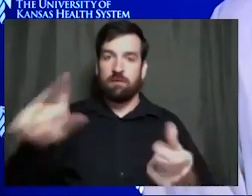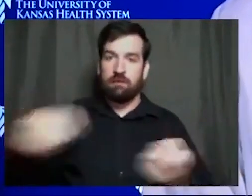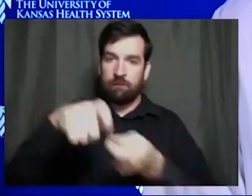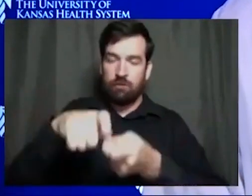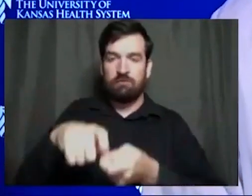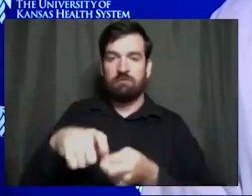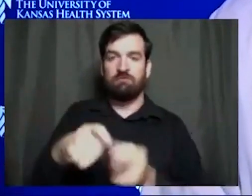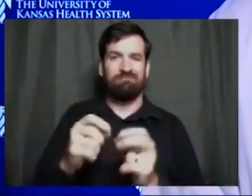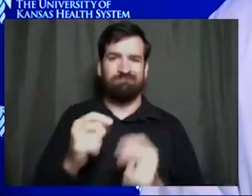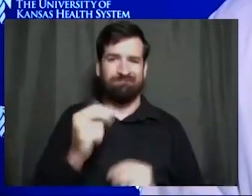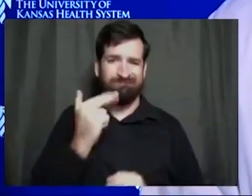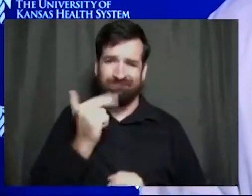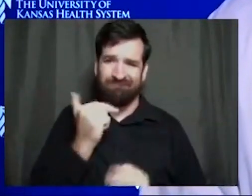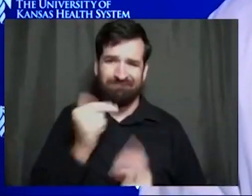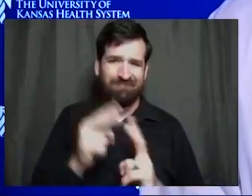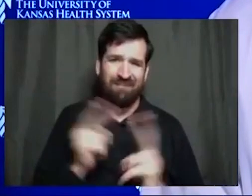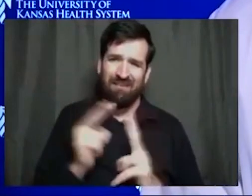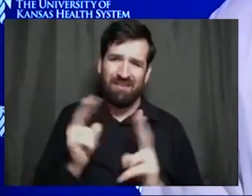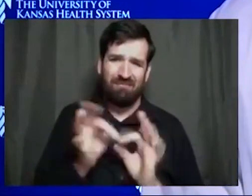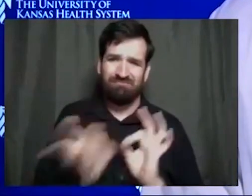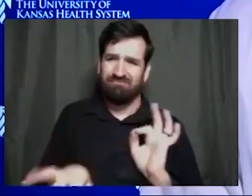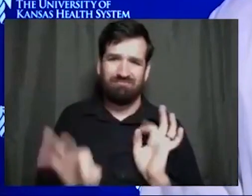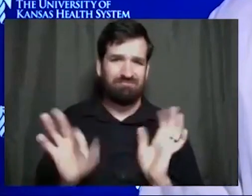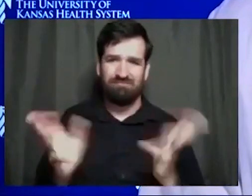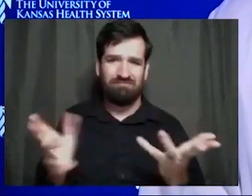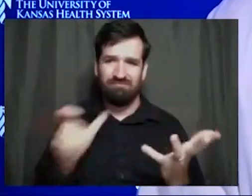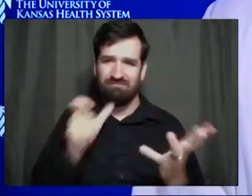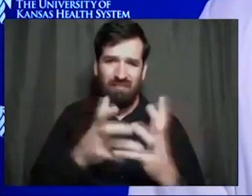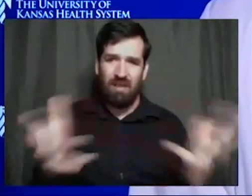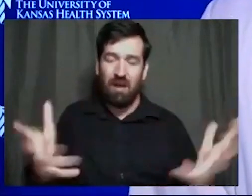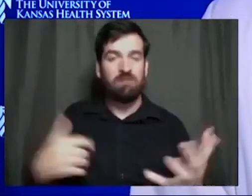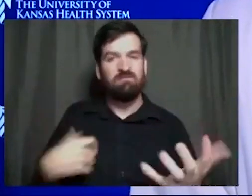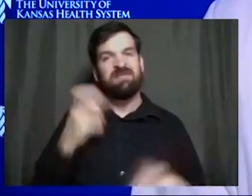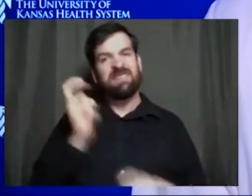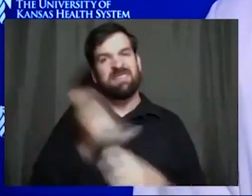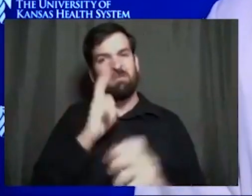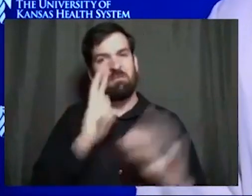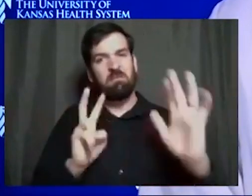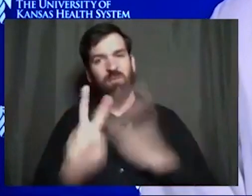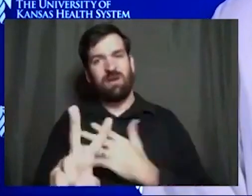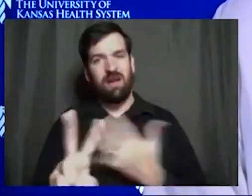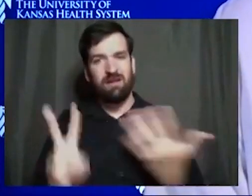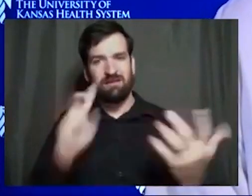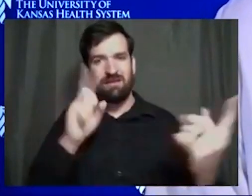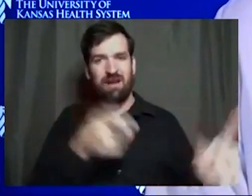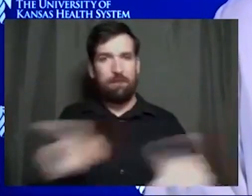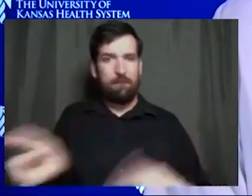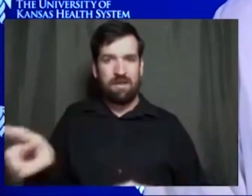activity. It's really going to be hard to predict what's happening. Again, as we've talked about, there are such different